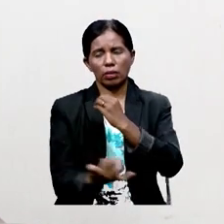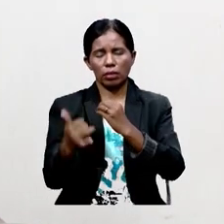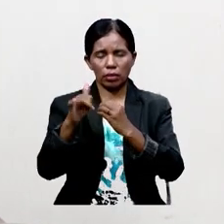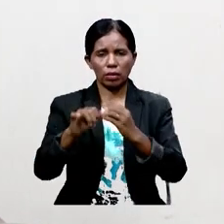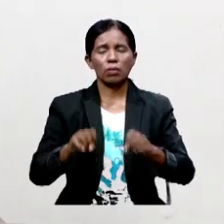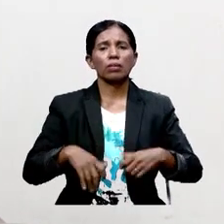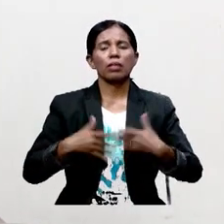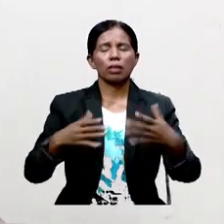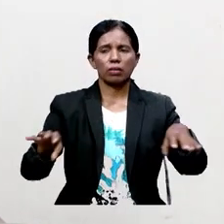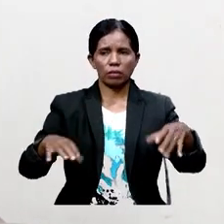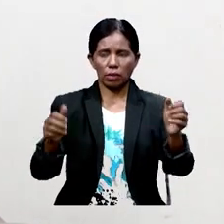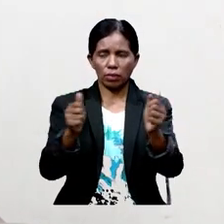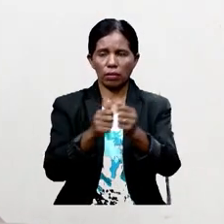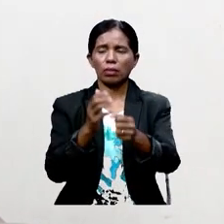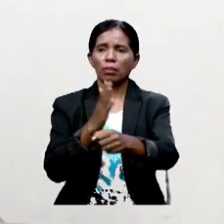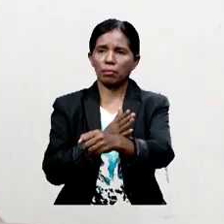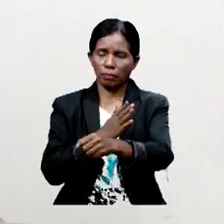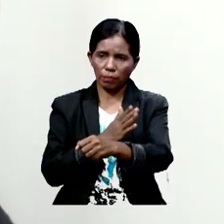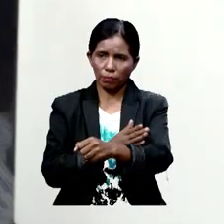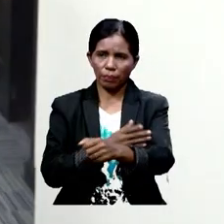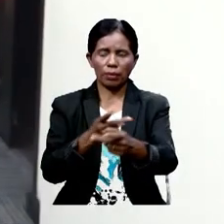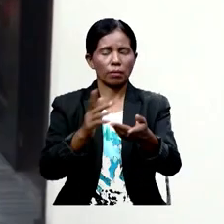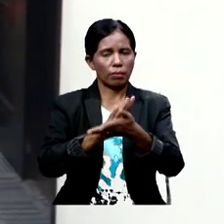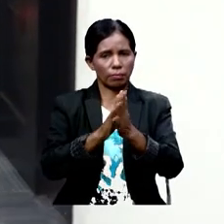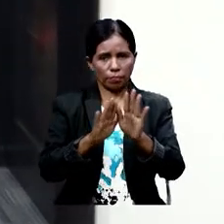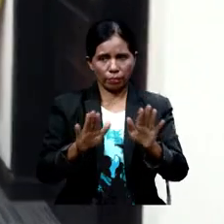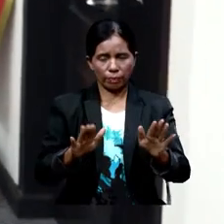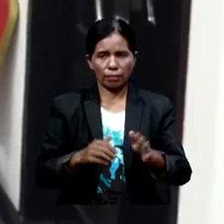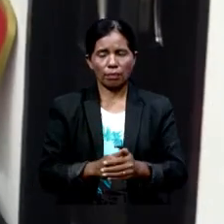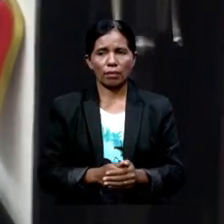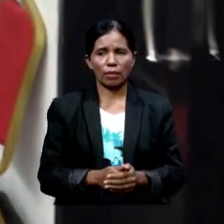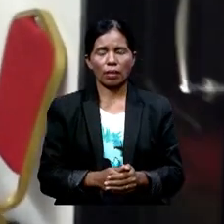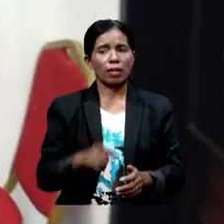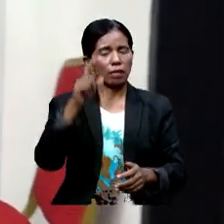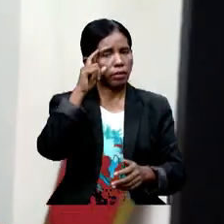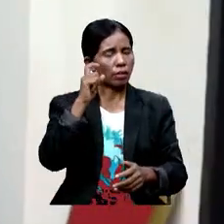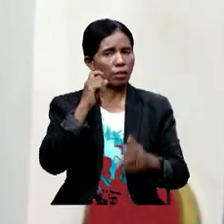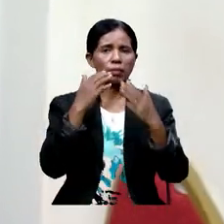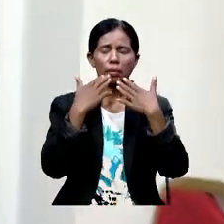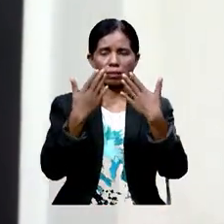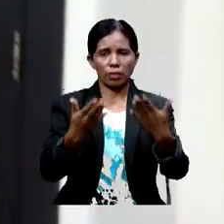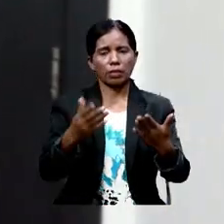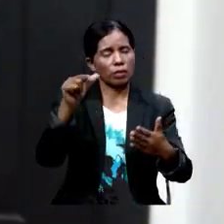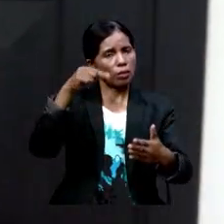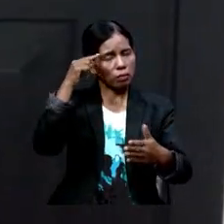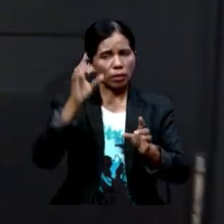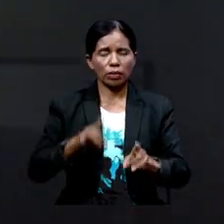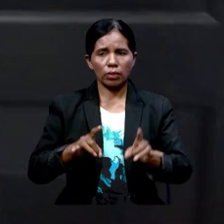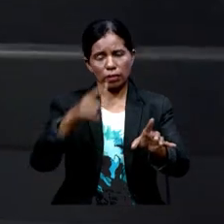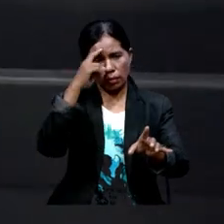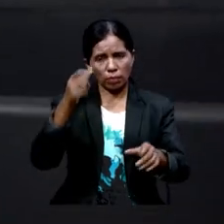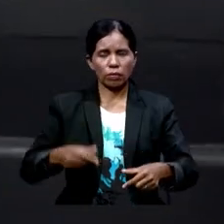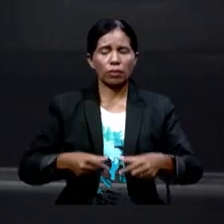together to promote peace and prosperity. E a Bibang ne, Xanana Moça agradece para o Governo Austrália, também foi